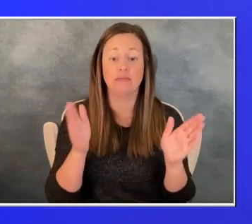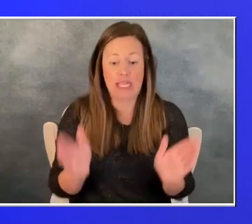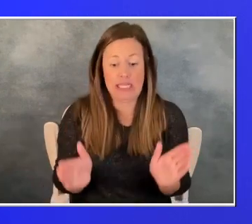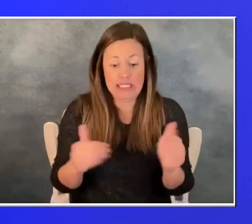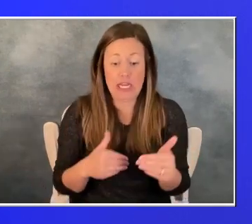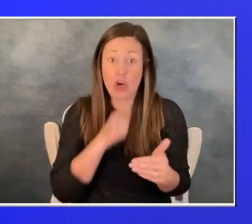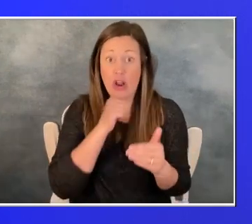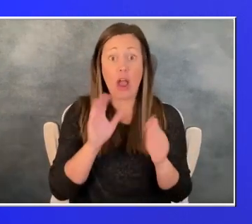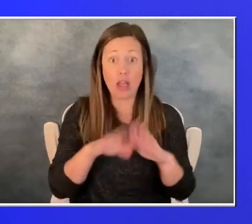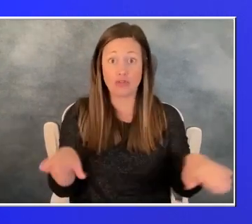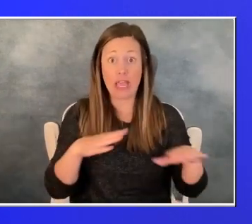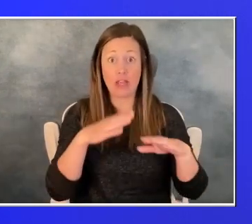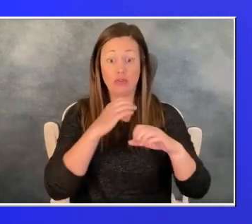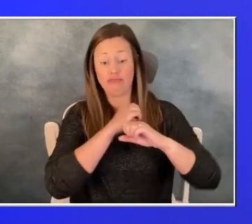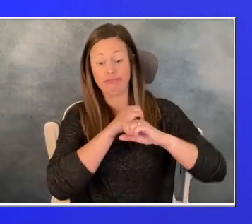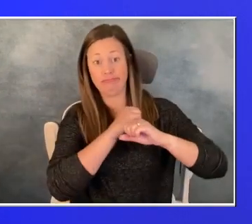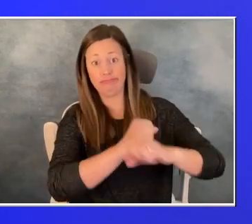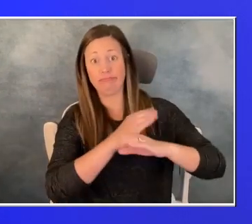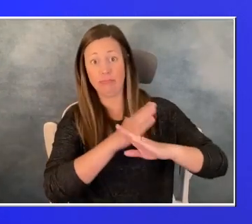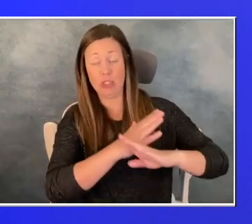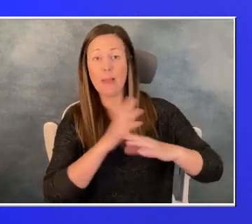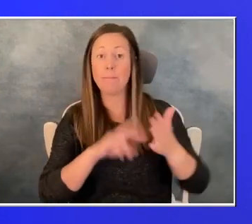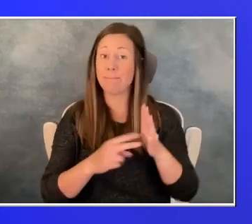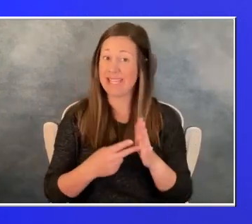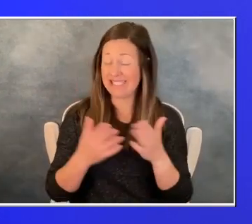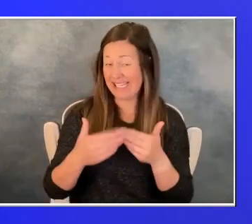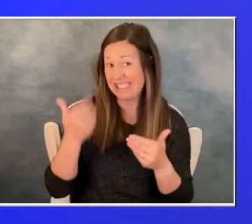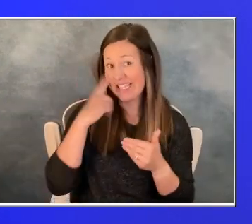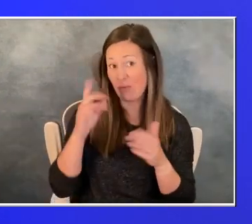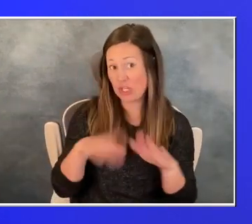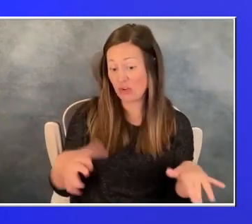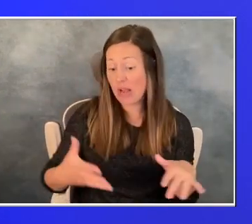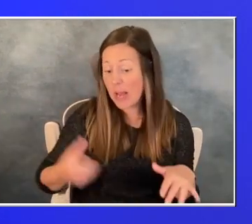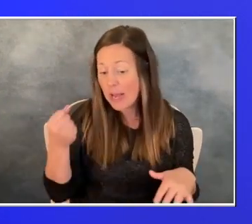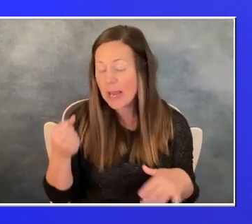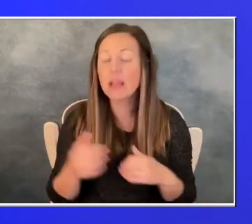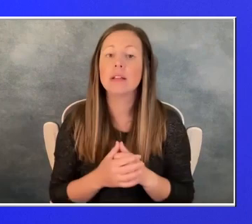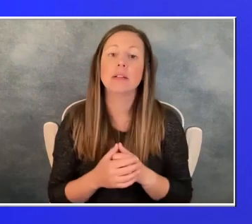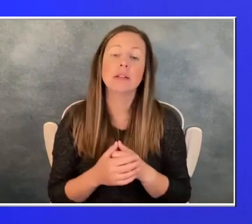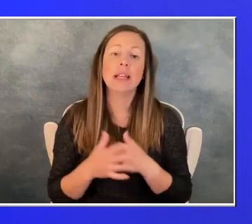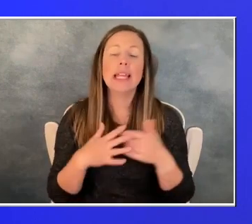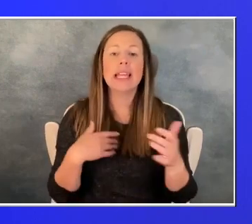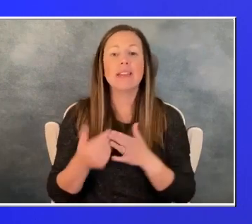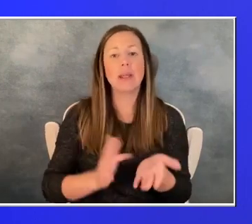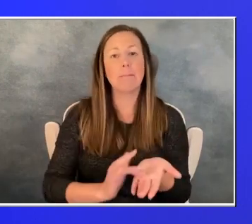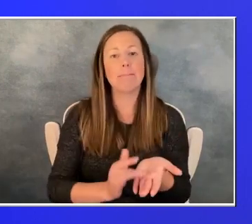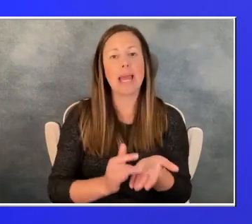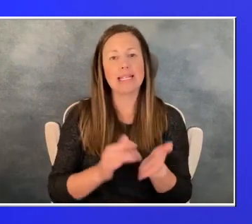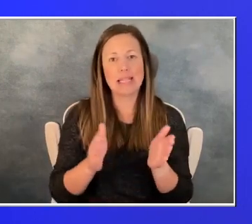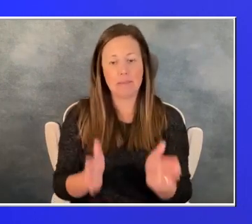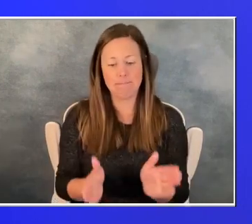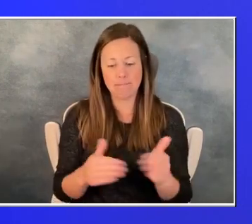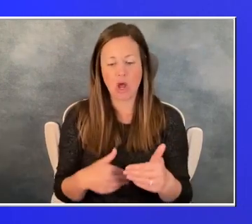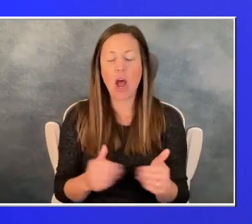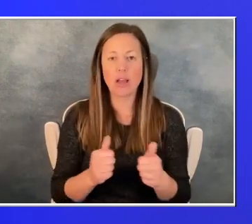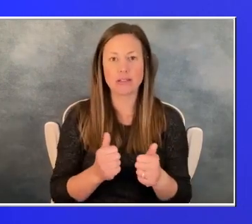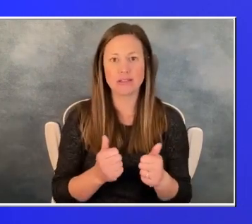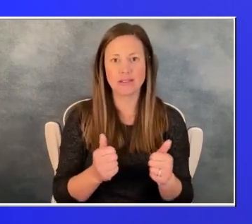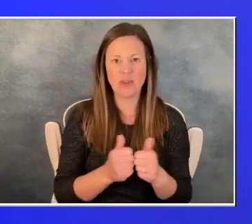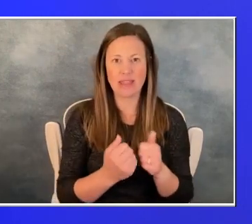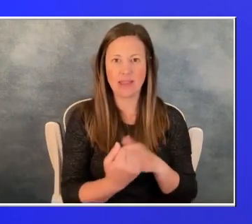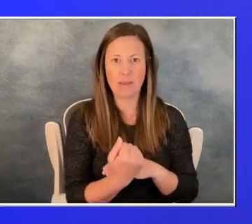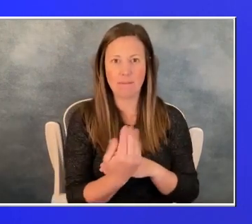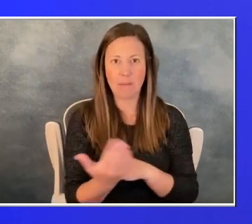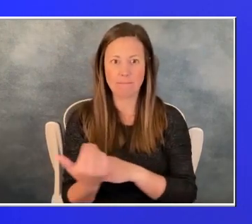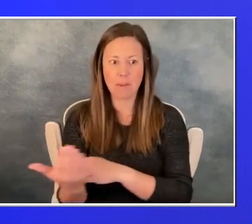for the kid to get in. Even the medication boxes with like the Monday, Tuesday, Wednesday, Thursday, that's really good for